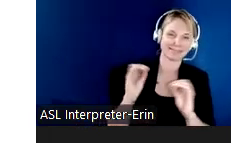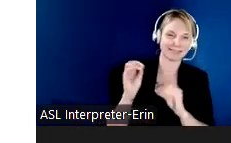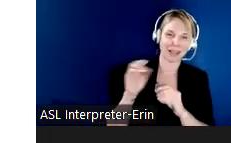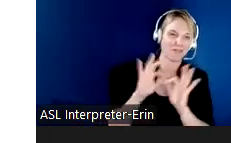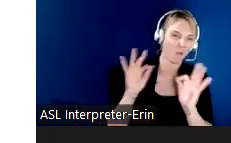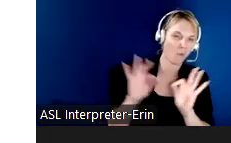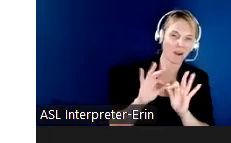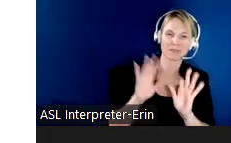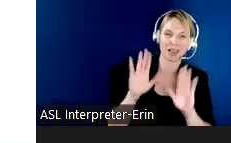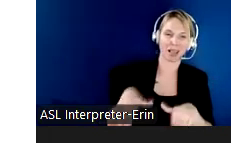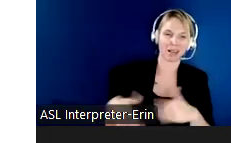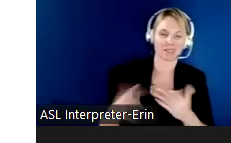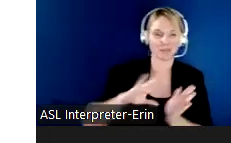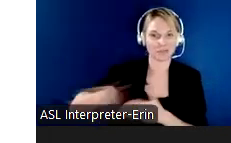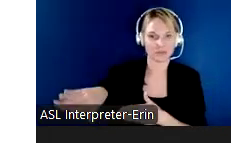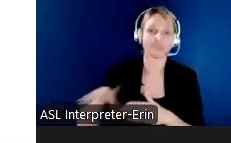portal instead.